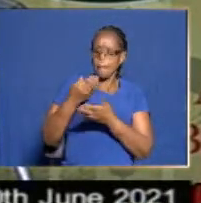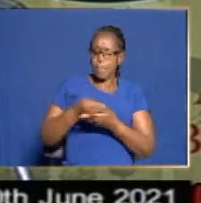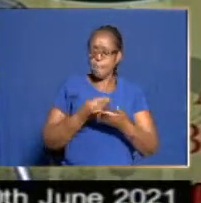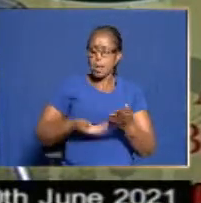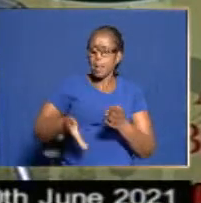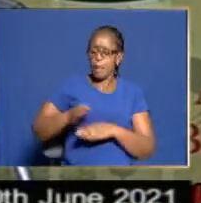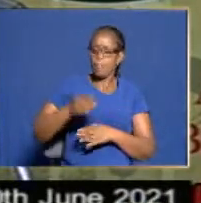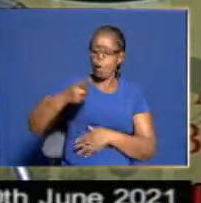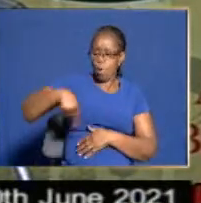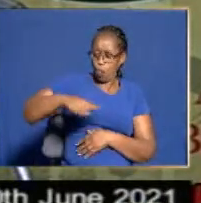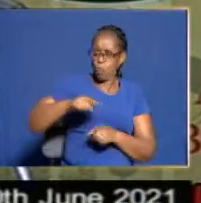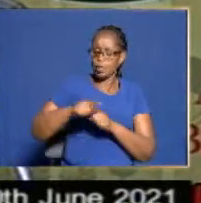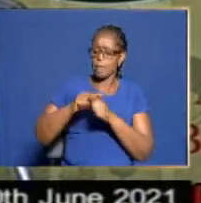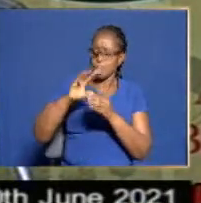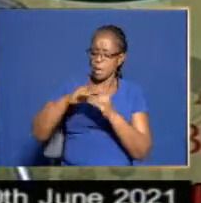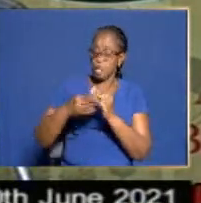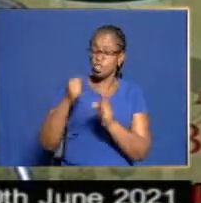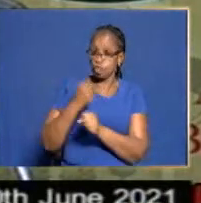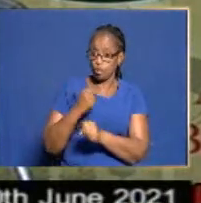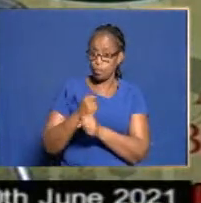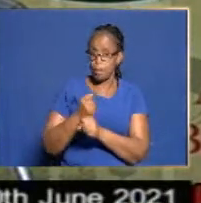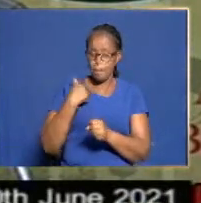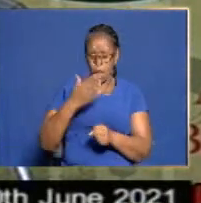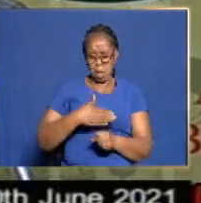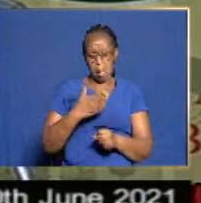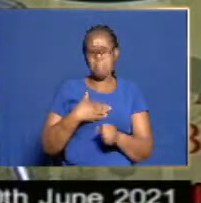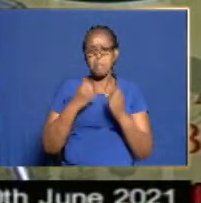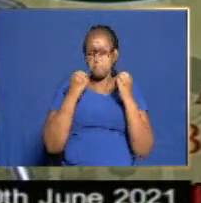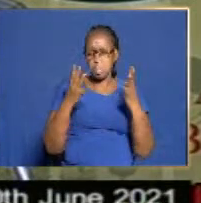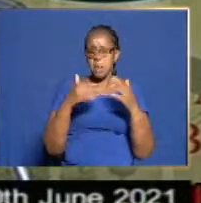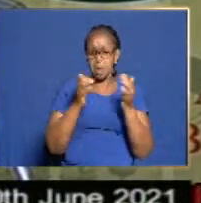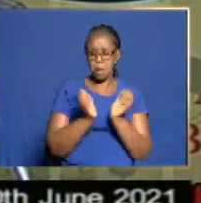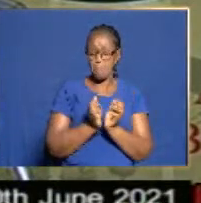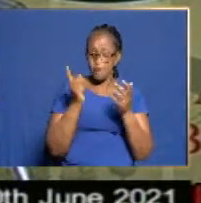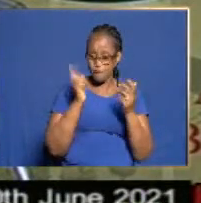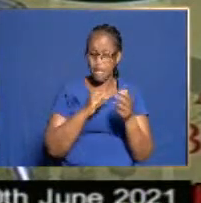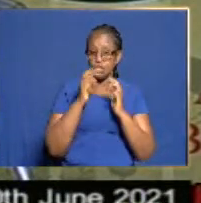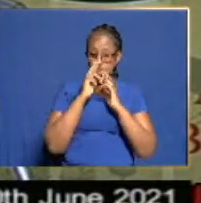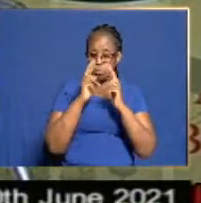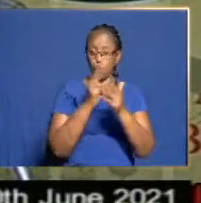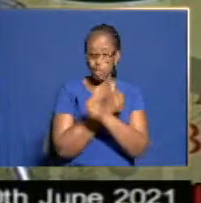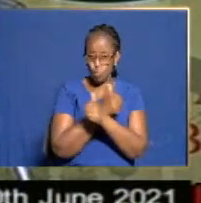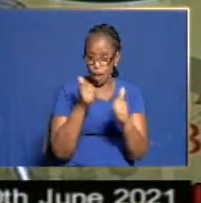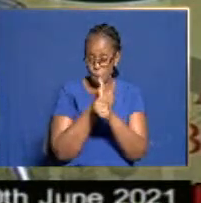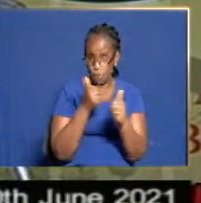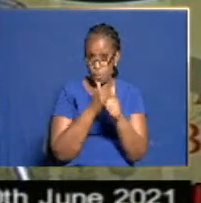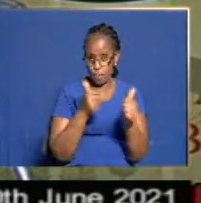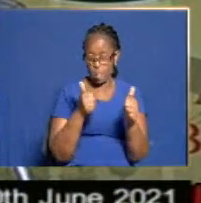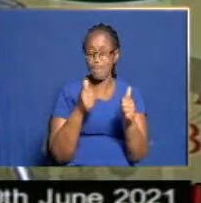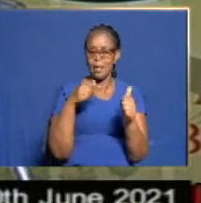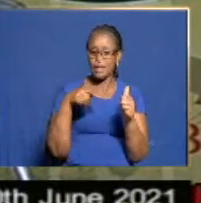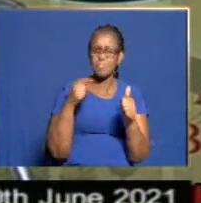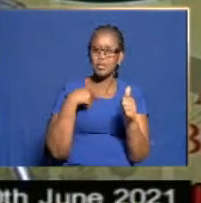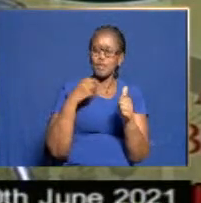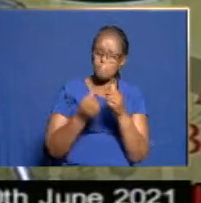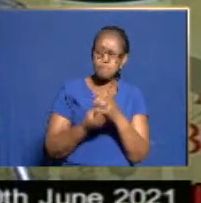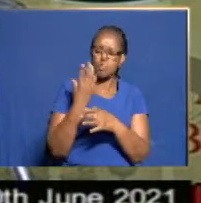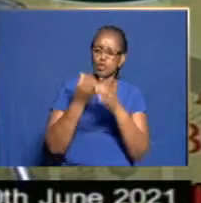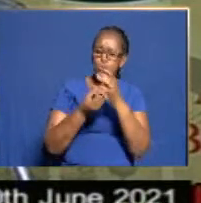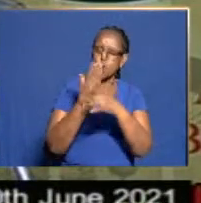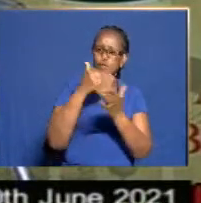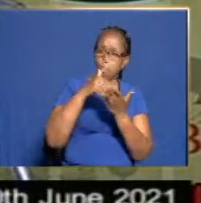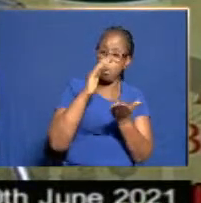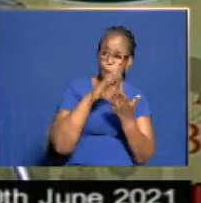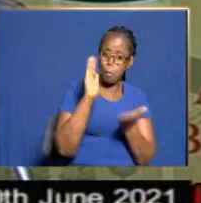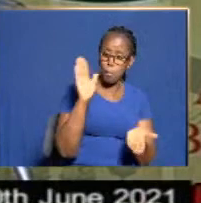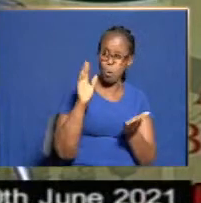jobs. I am happy to note that many companies have responded to these incentives by increasing production. In order